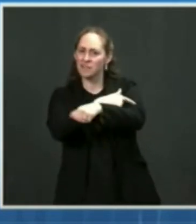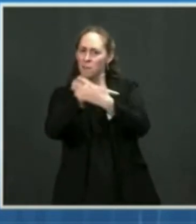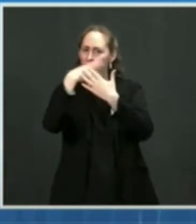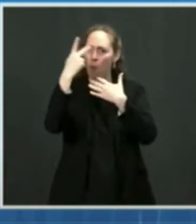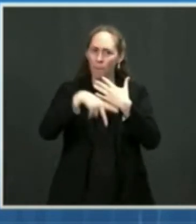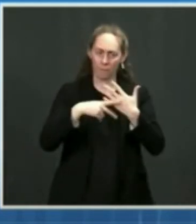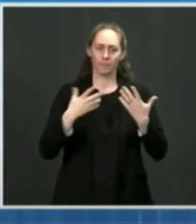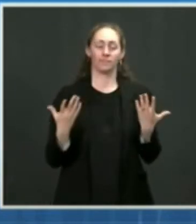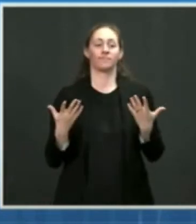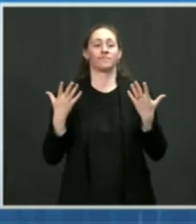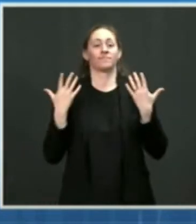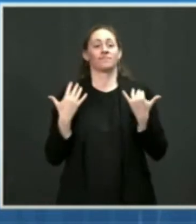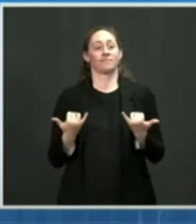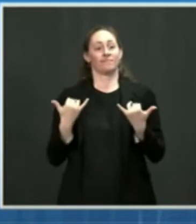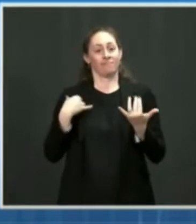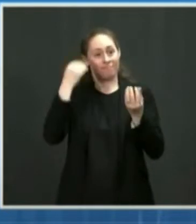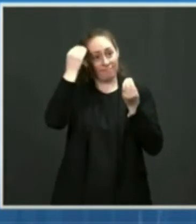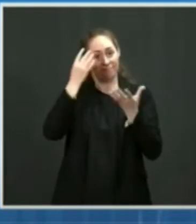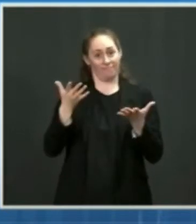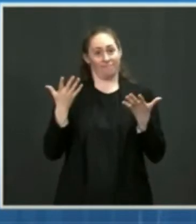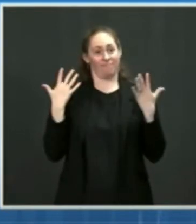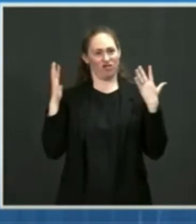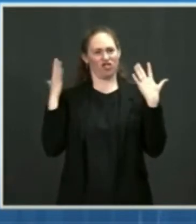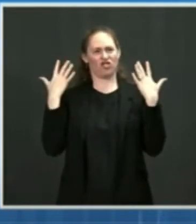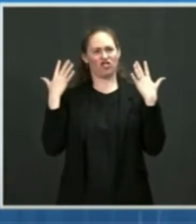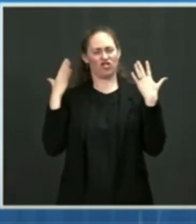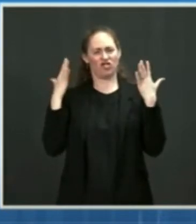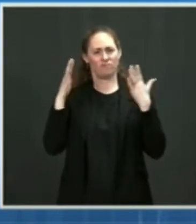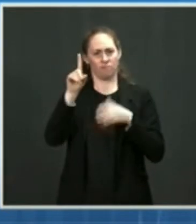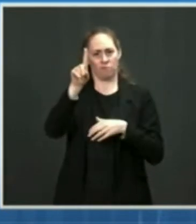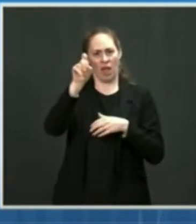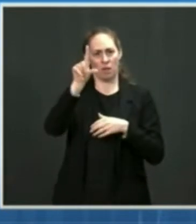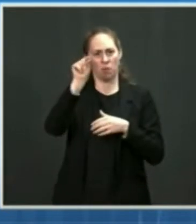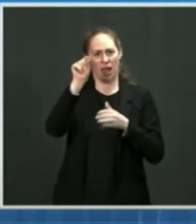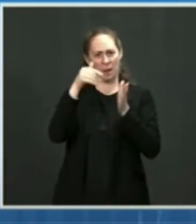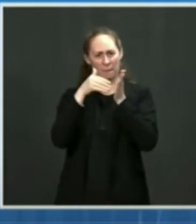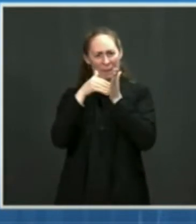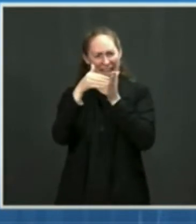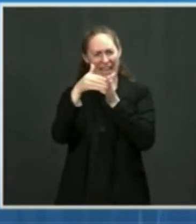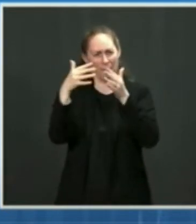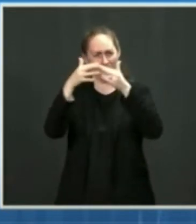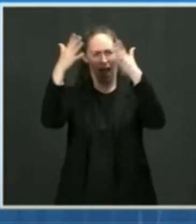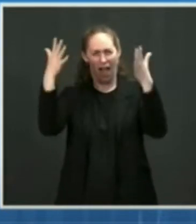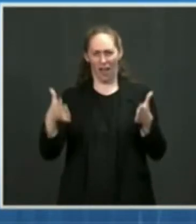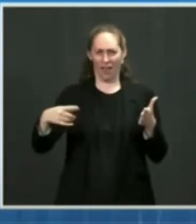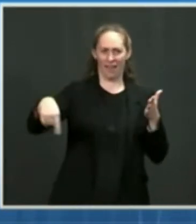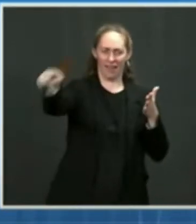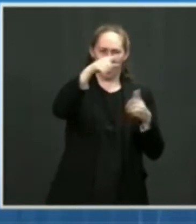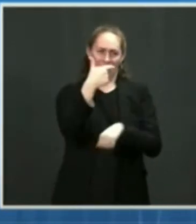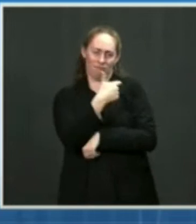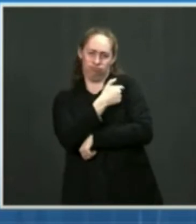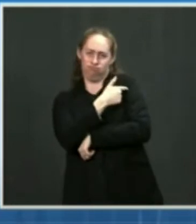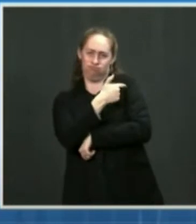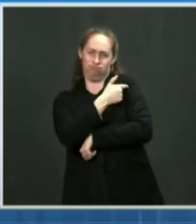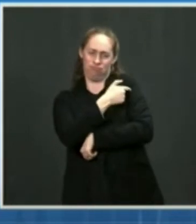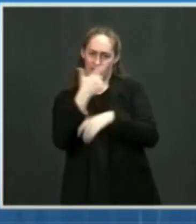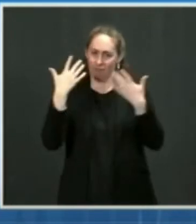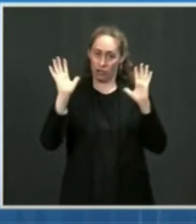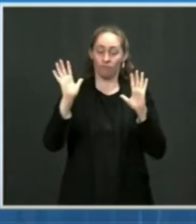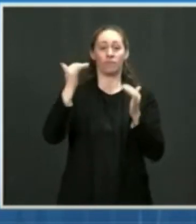vaccinated 120 million Americans, including over 72 million who have been fully